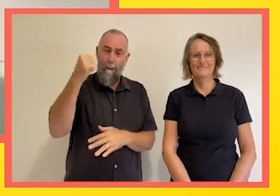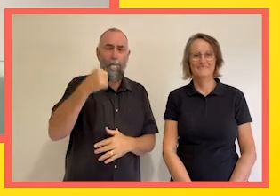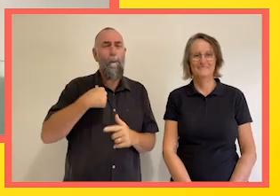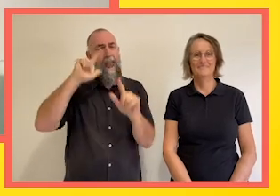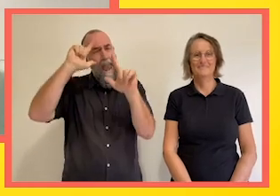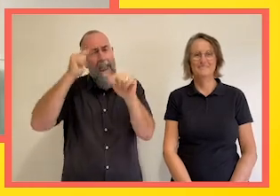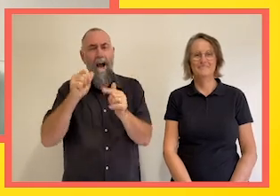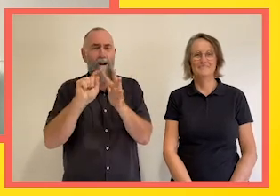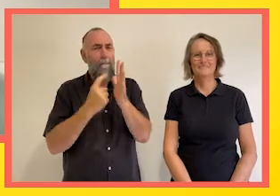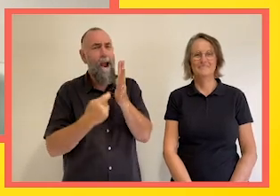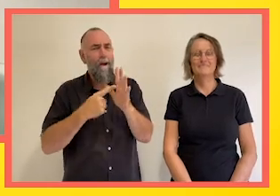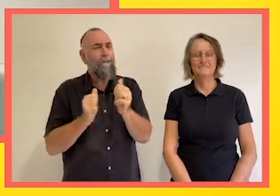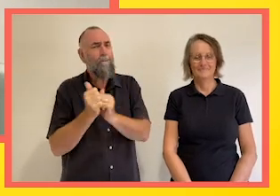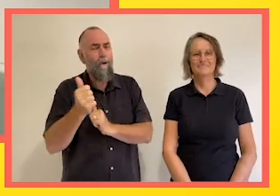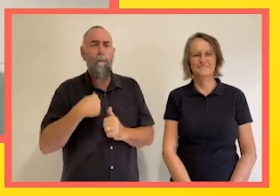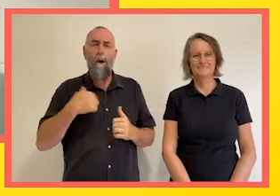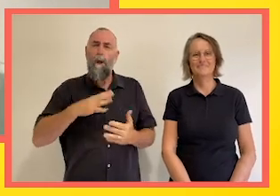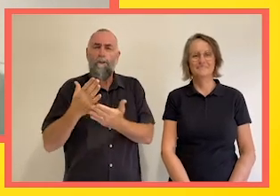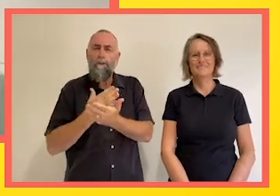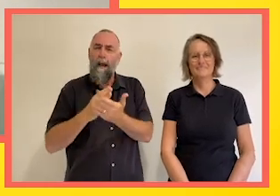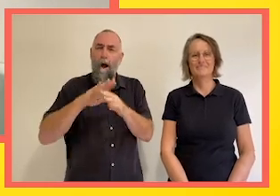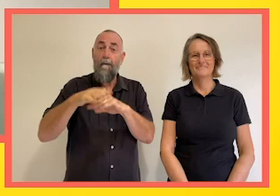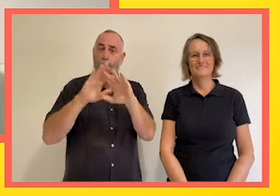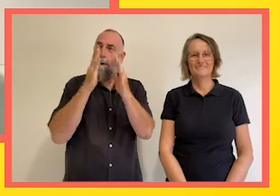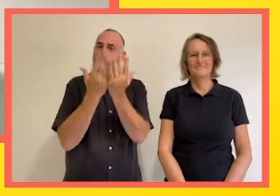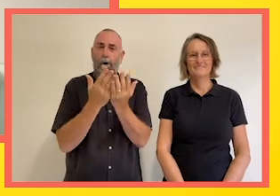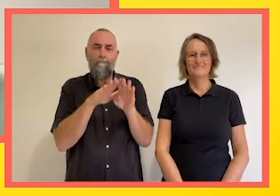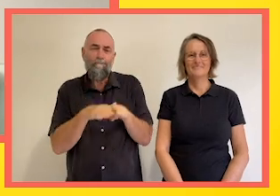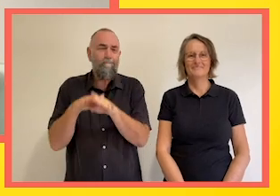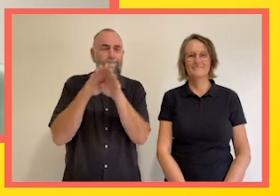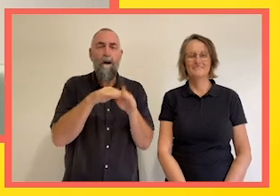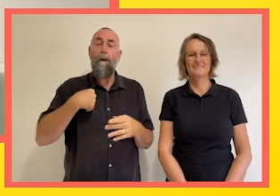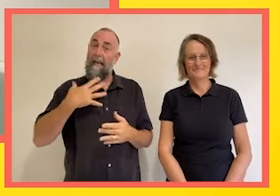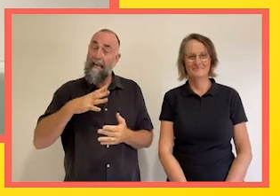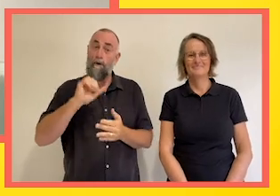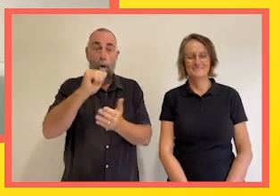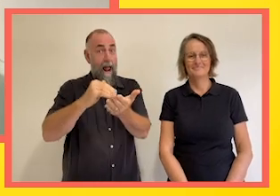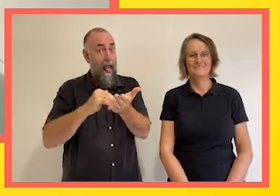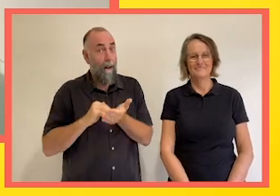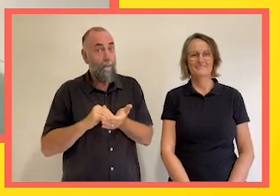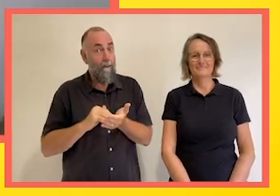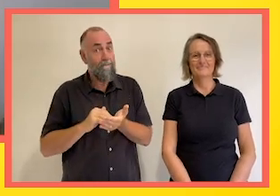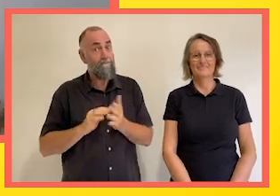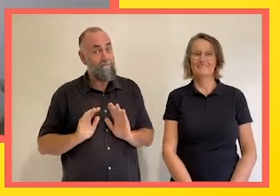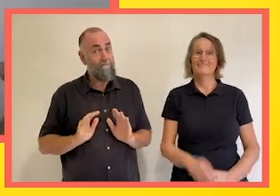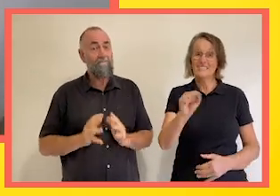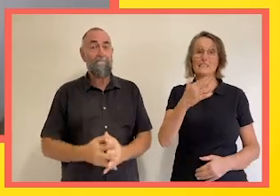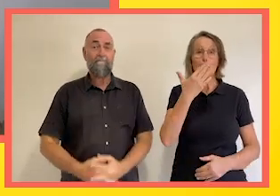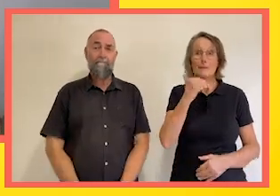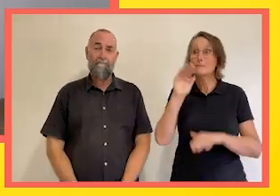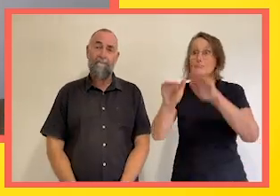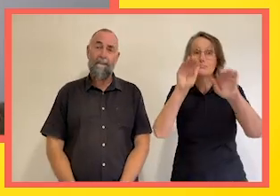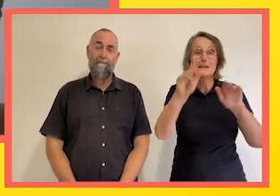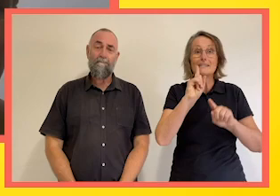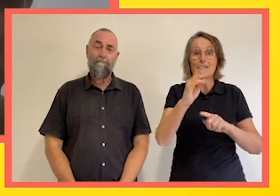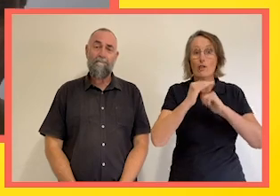love parasport, and we want to share how amazing it is with the rest of the world, but we need your help to do that. We need you to tell all